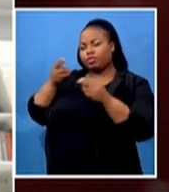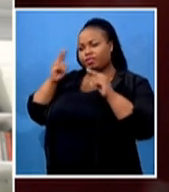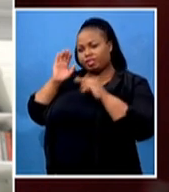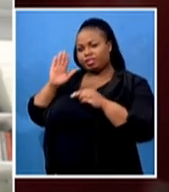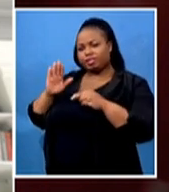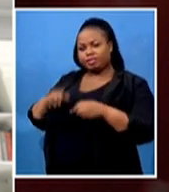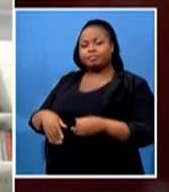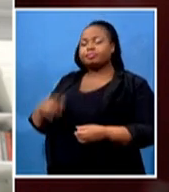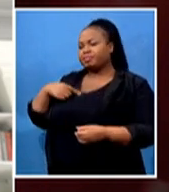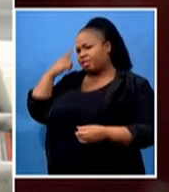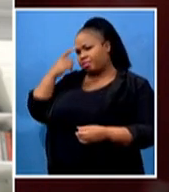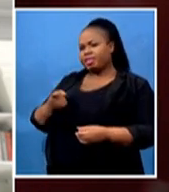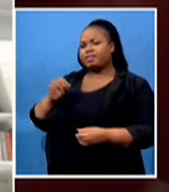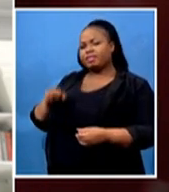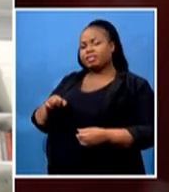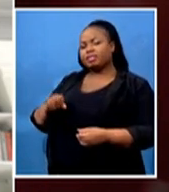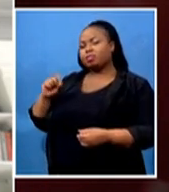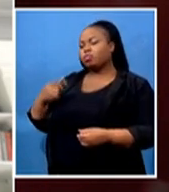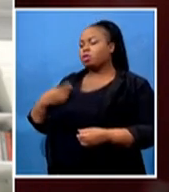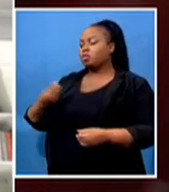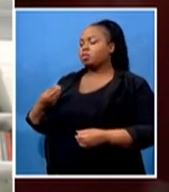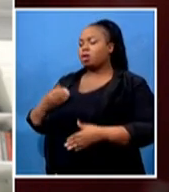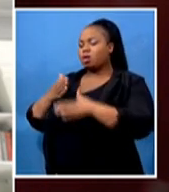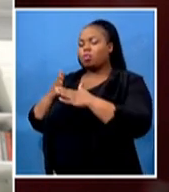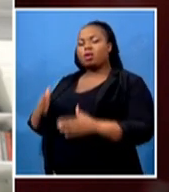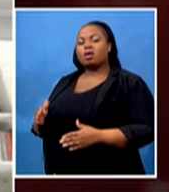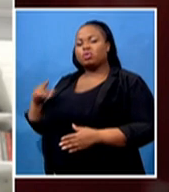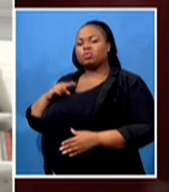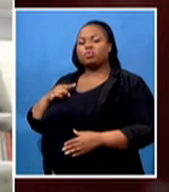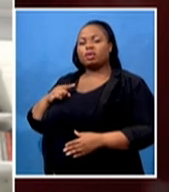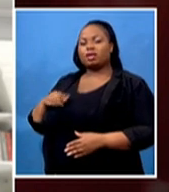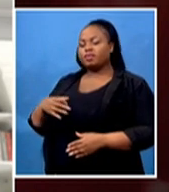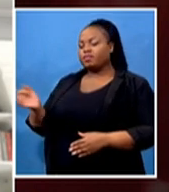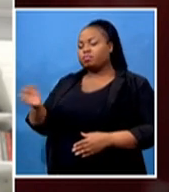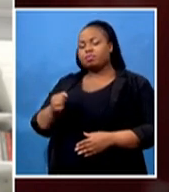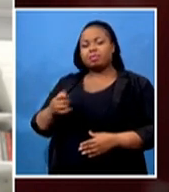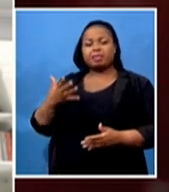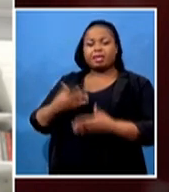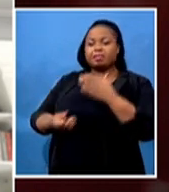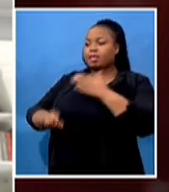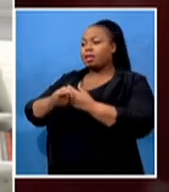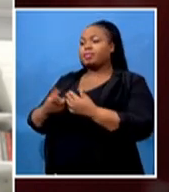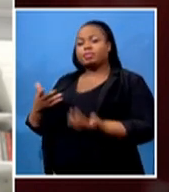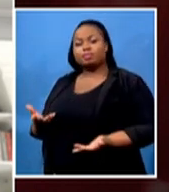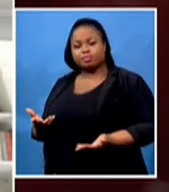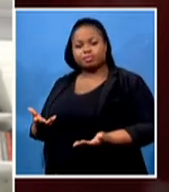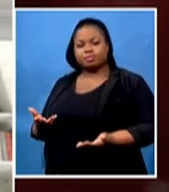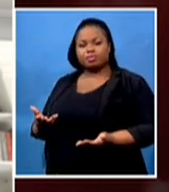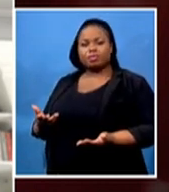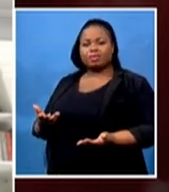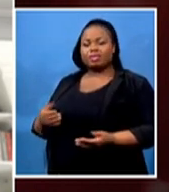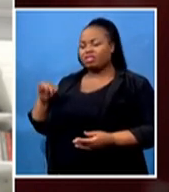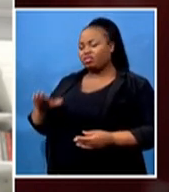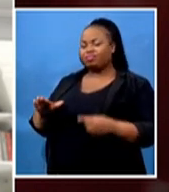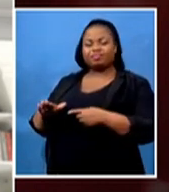worker who, by circumstance of their birth or accident for that matter, do not have the appropriate qualification, through